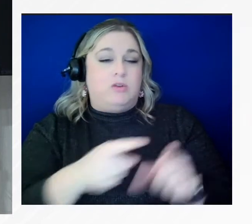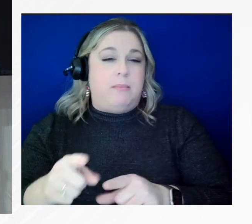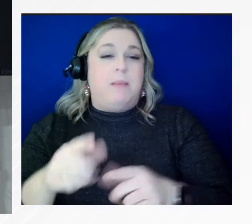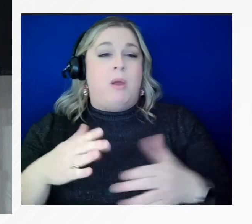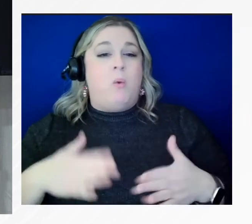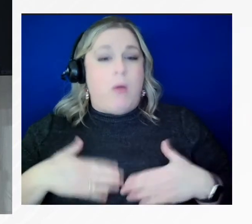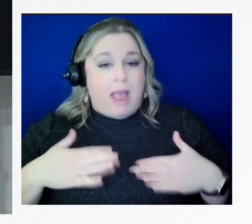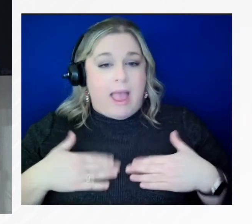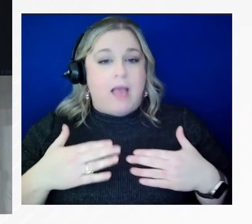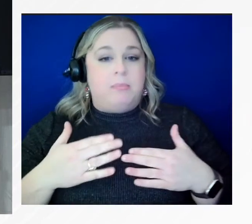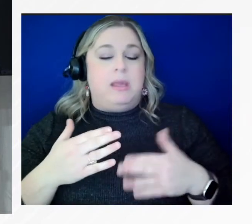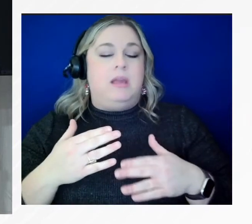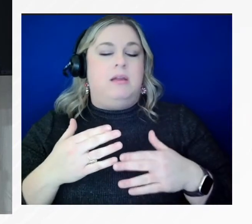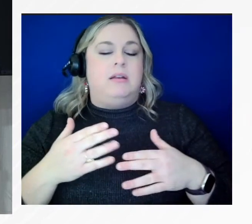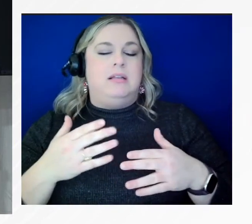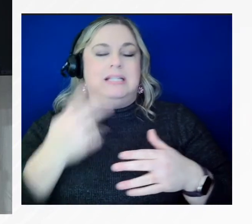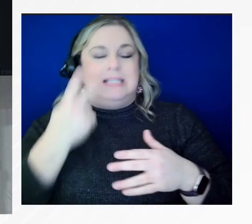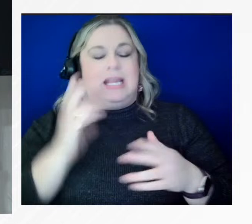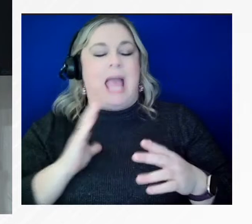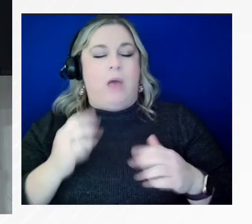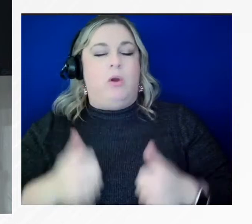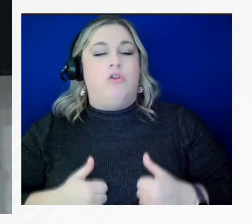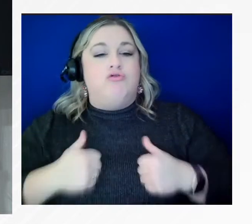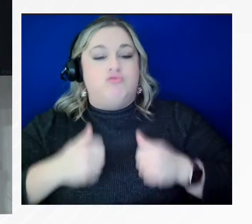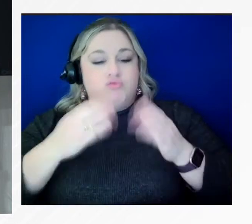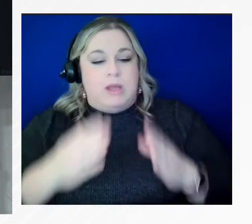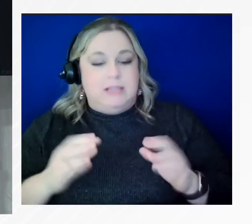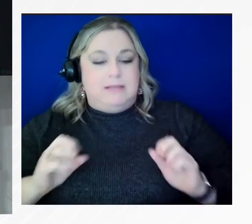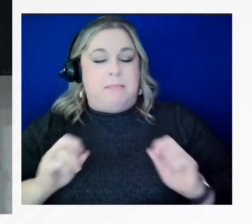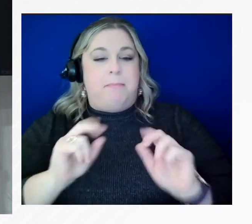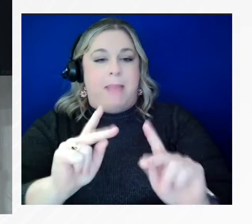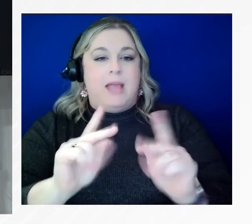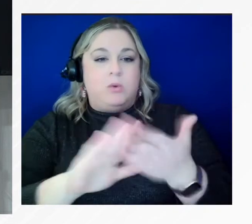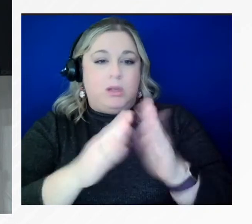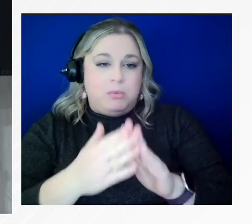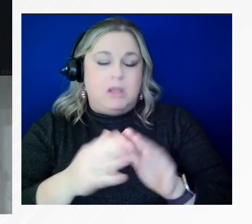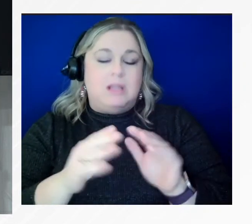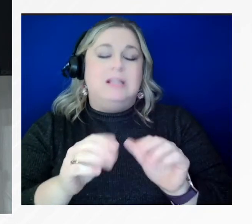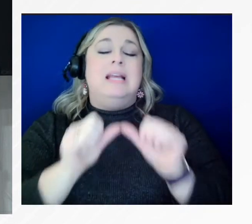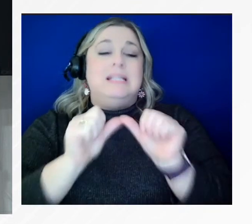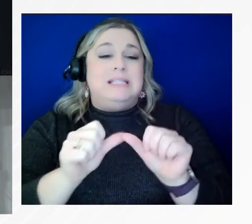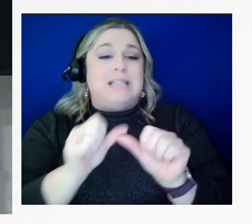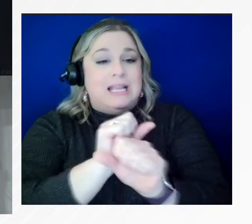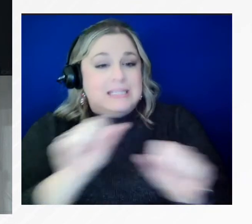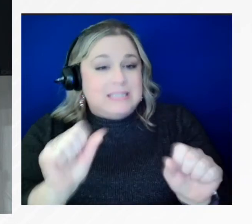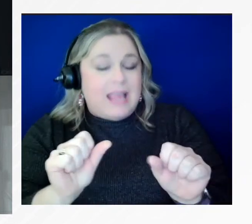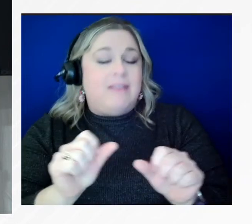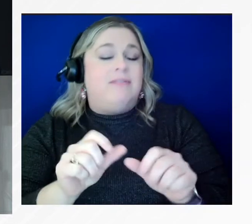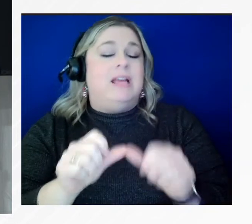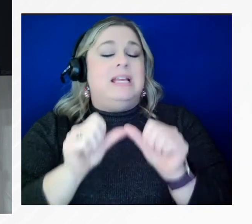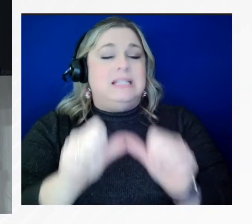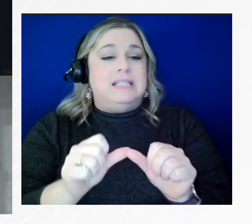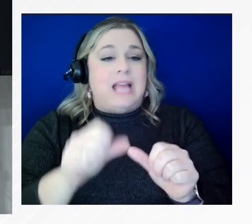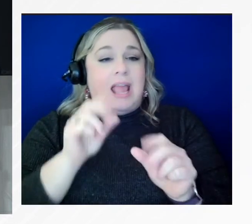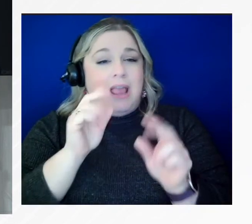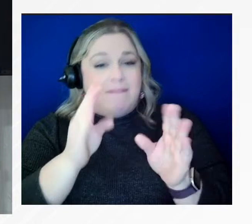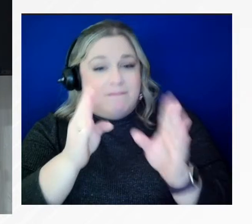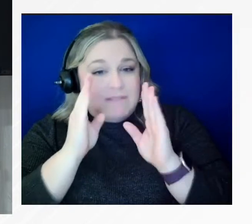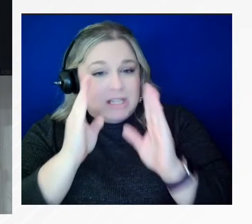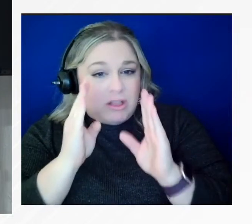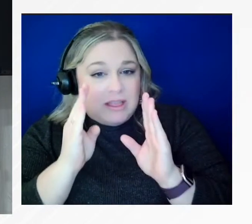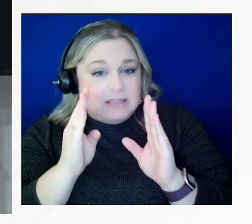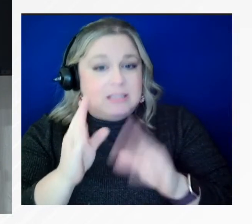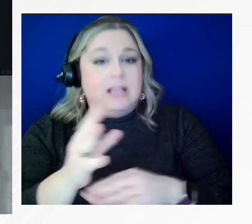back into their communities. With that, we ask you to stay safe, stay vigilant, continue to look at the websites that have